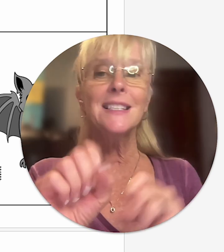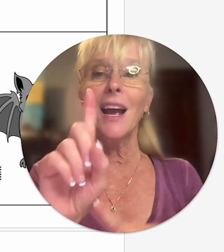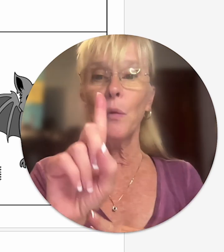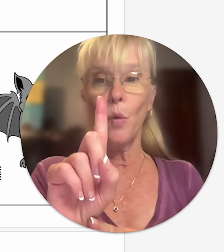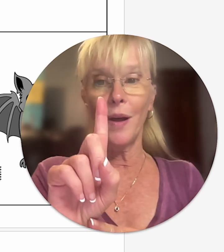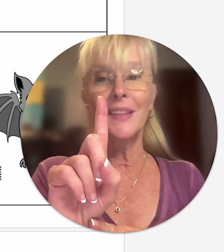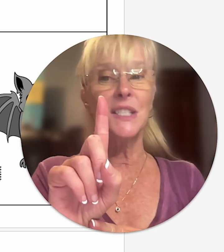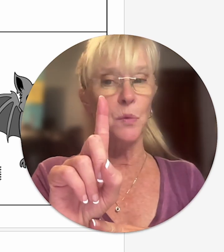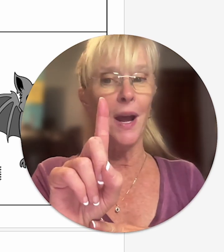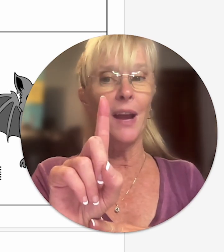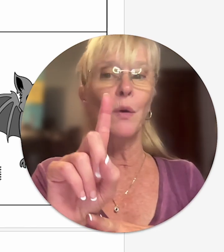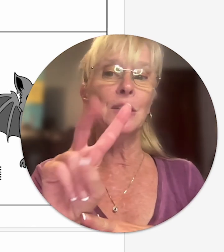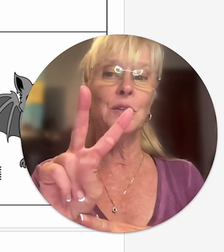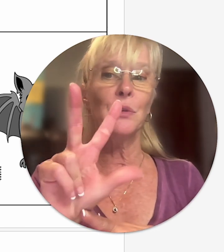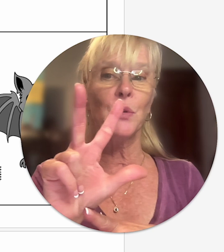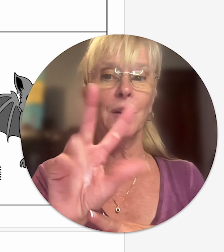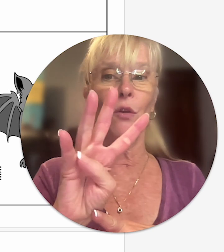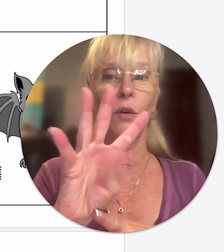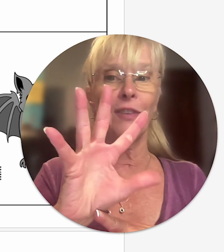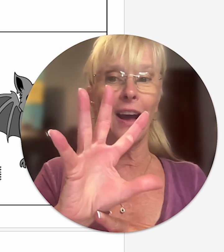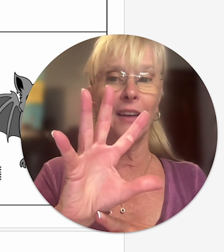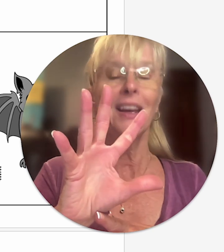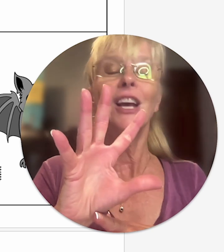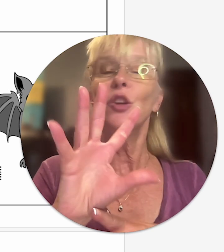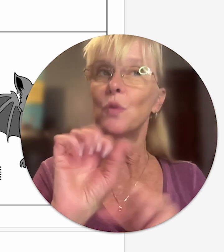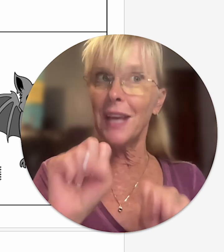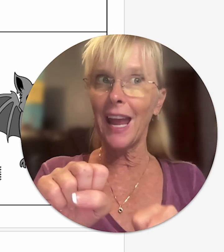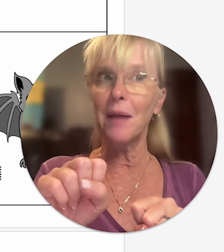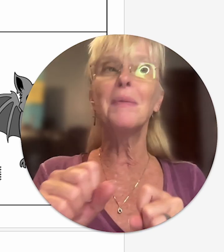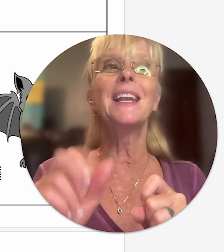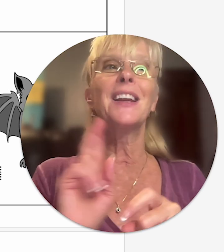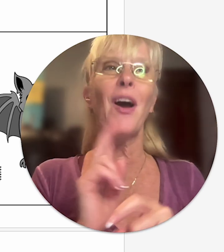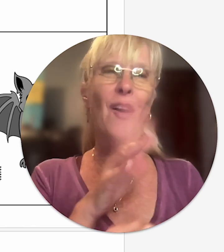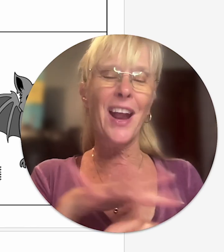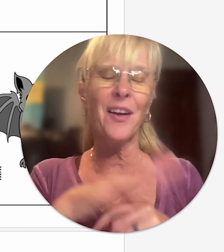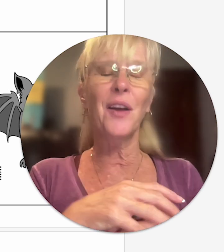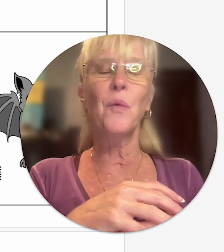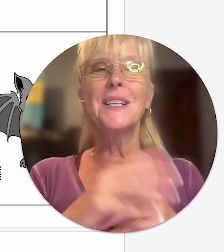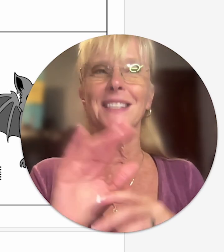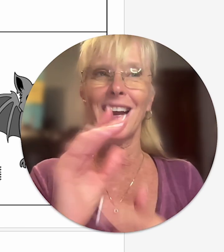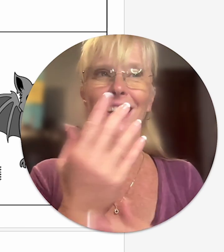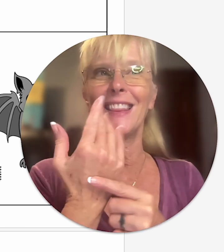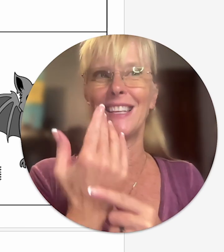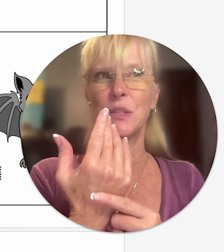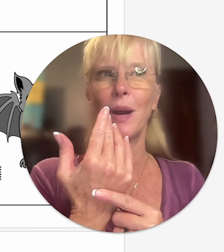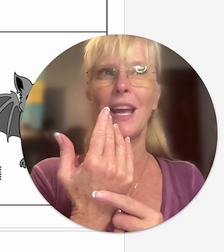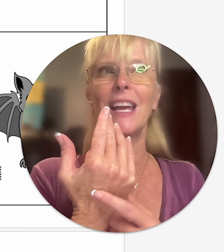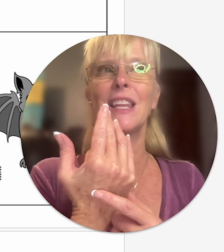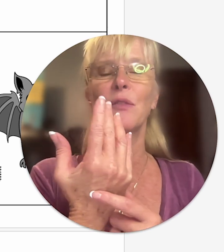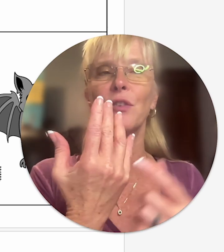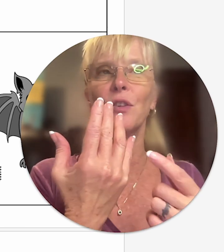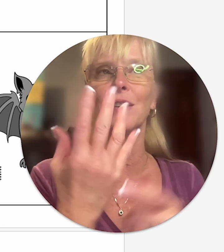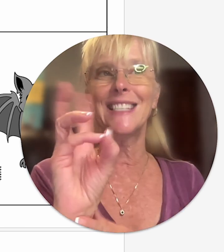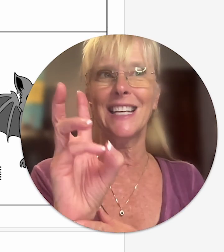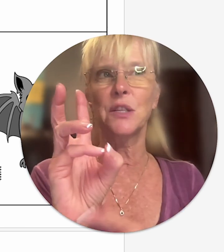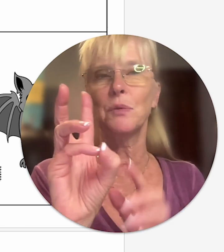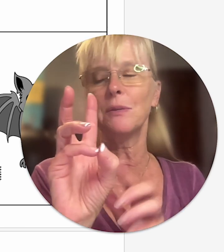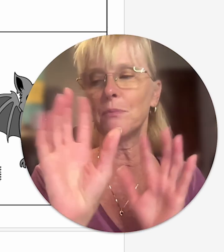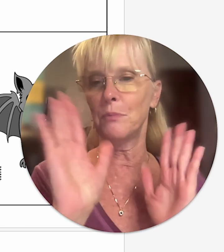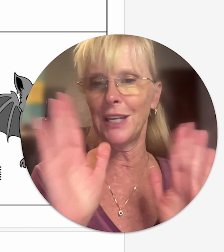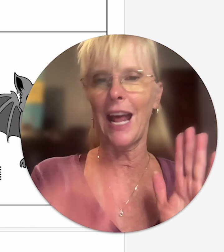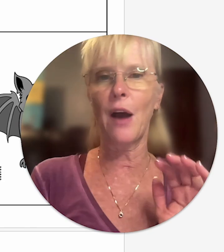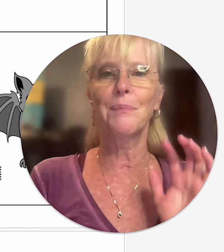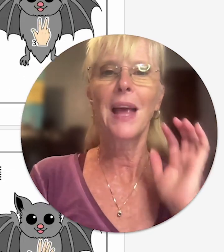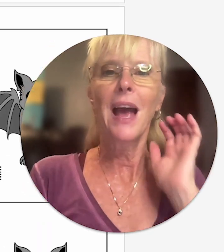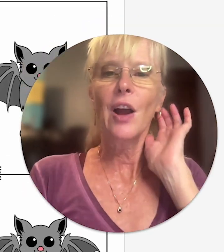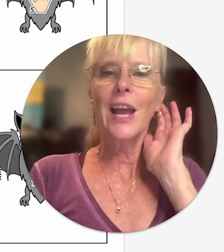can sign 1 this way, 1, 2, 3, 4, 5. You can, but in our area we sign it this way, and then for 6 we